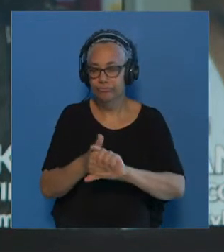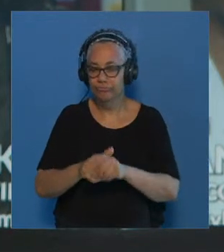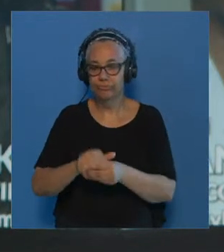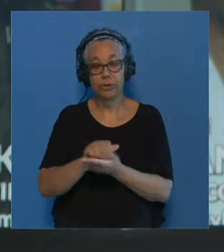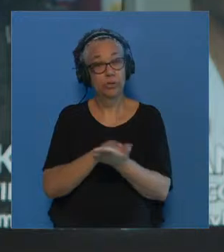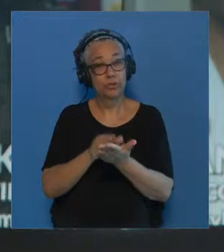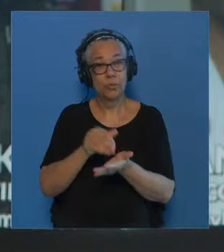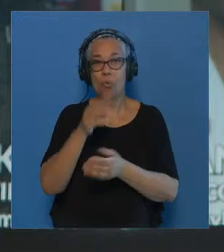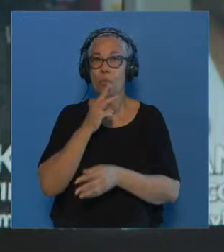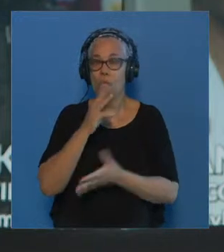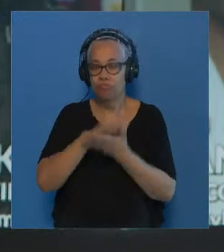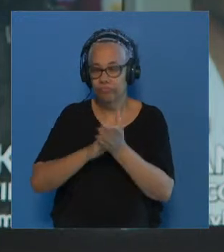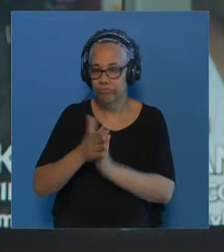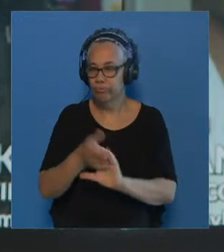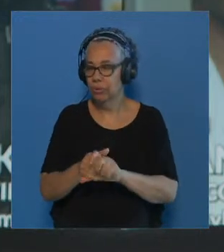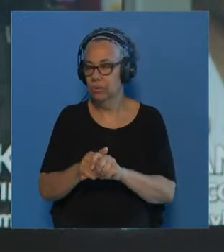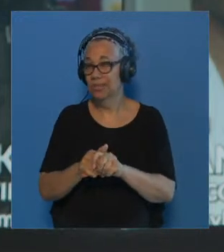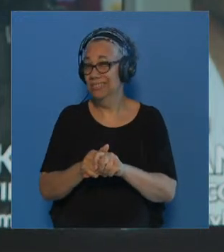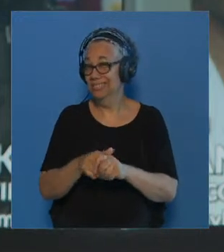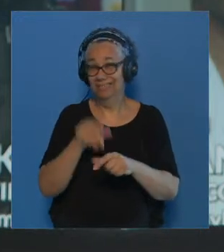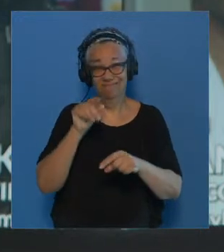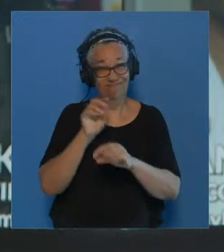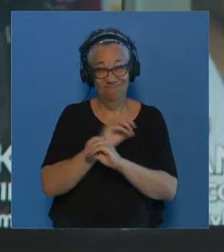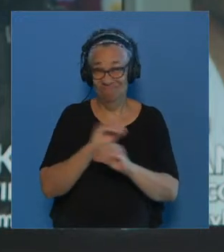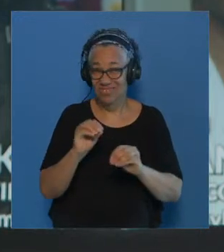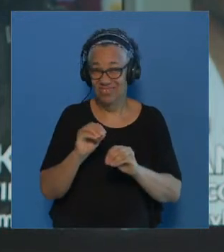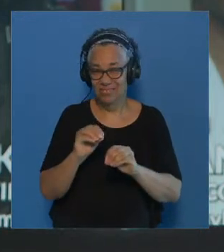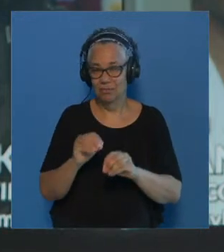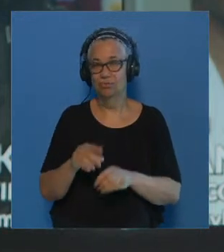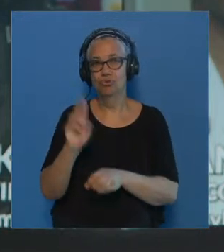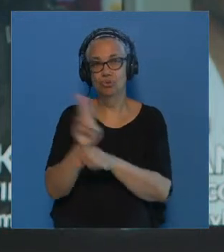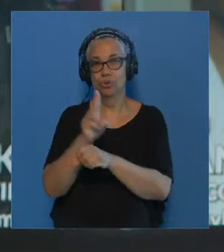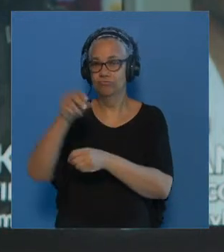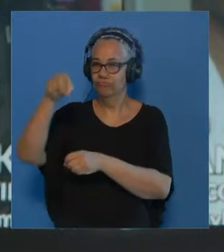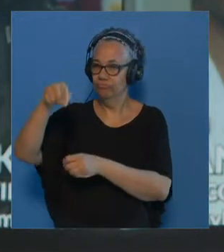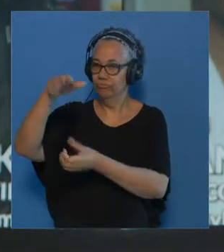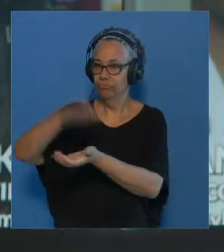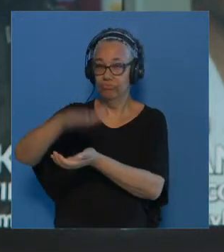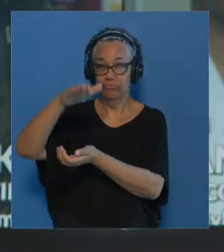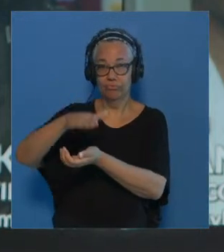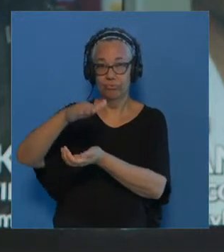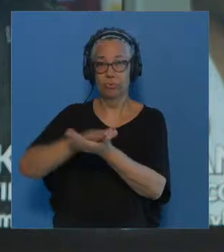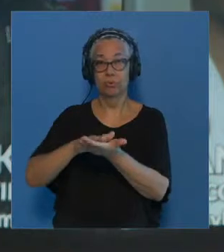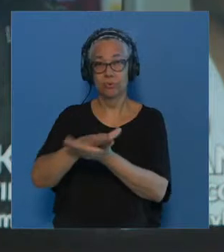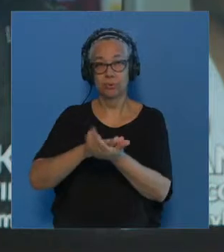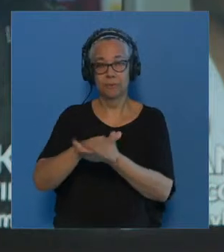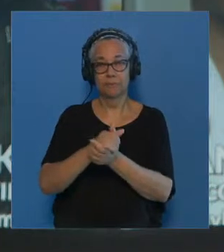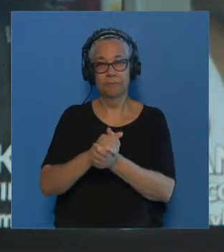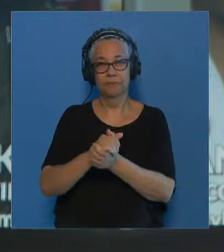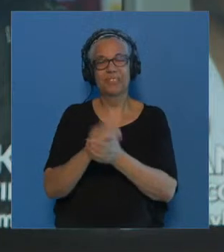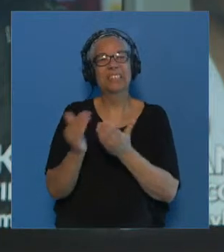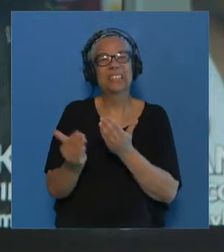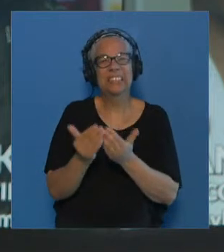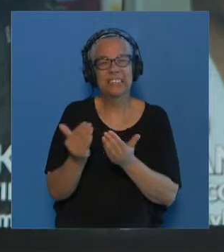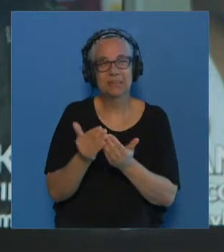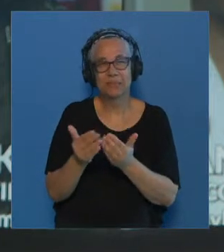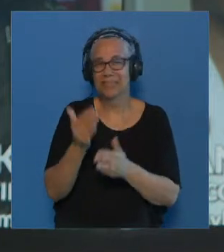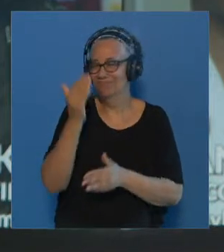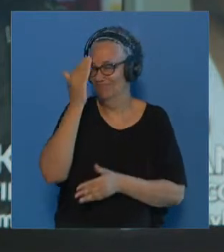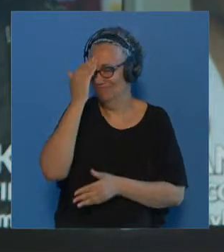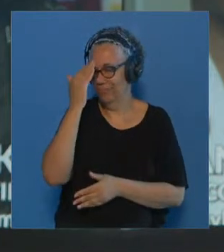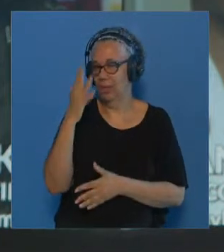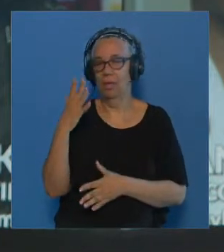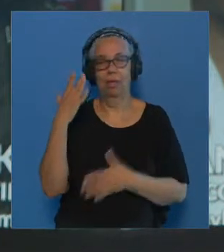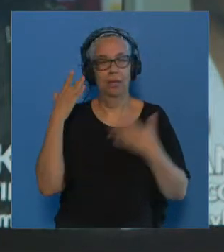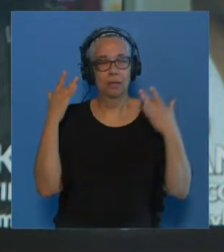water. When soap and water are not available, use hand sanitizers. It is a simple refrain. I know that I sound